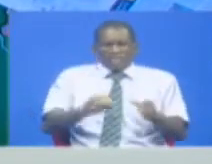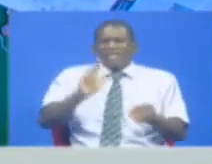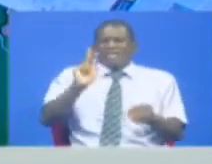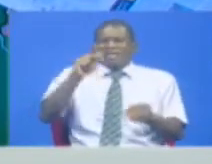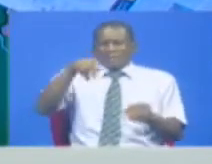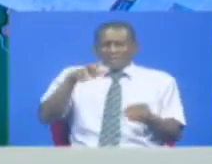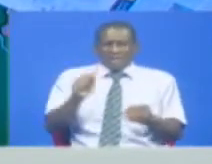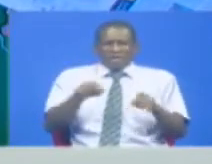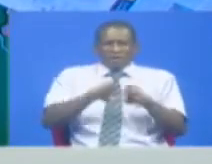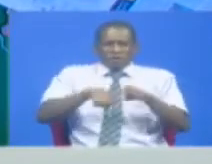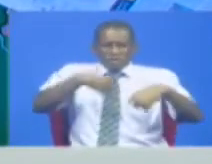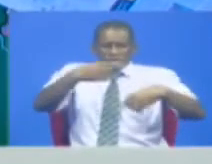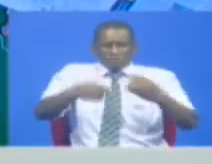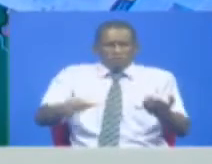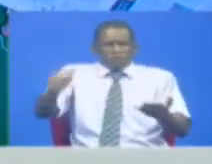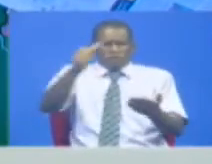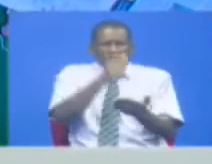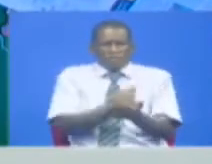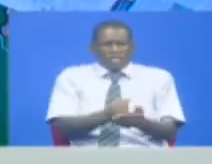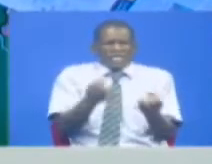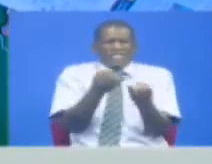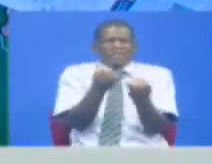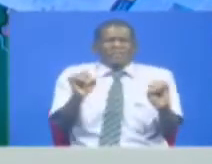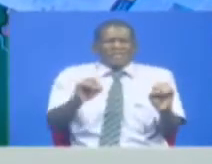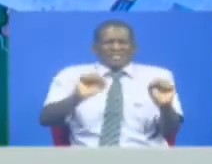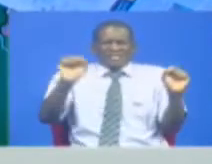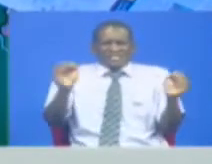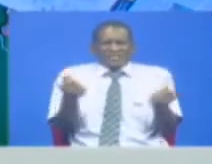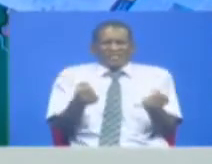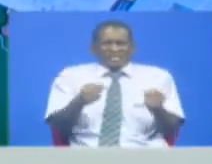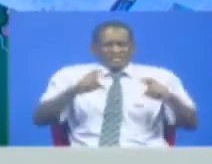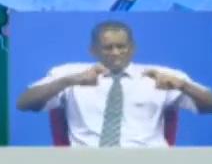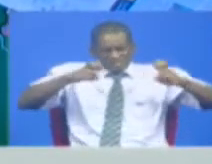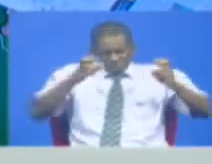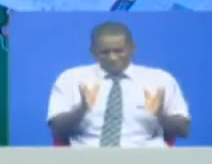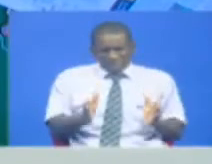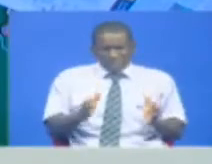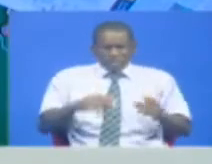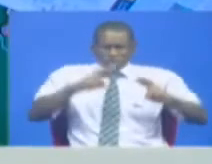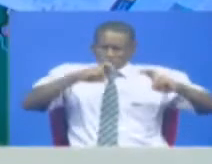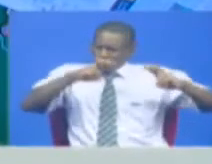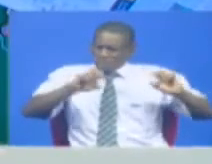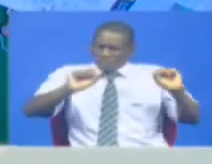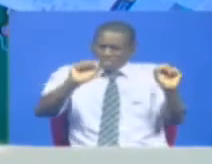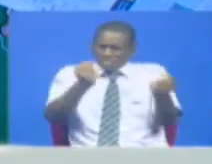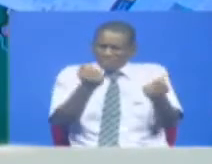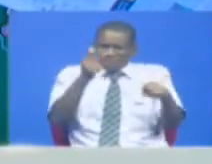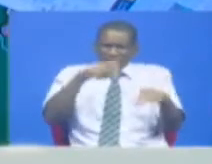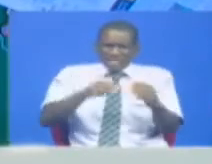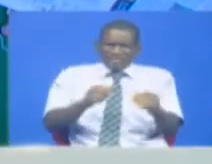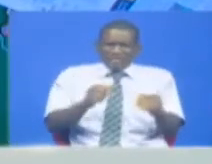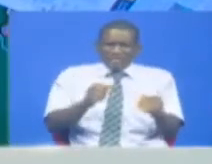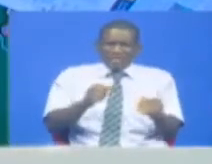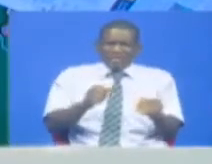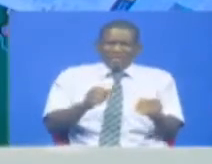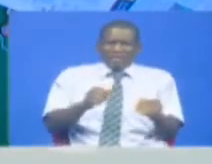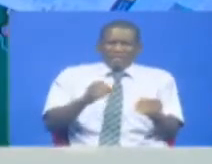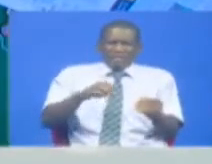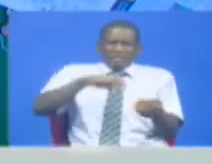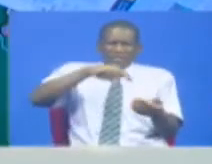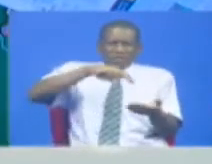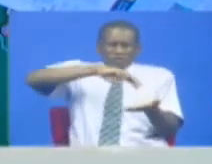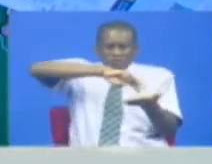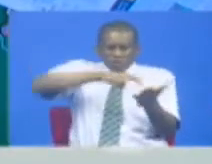in the process of appointing an independent safety inspector to probe safety in the privately contracted service